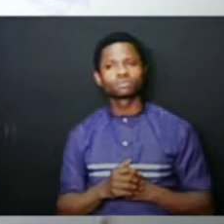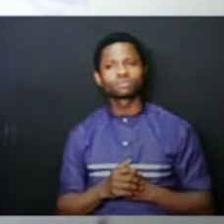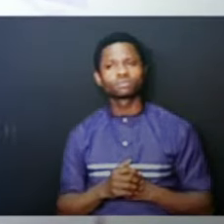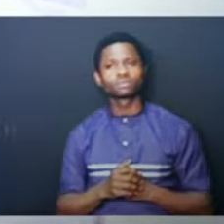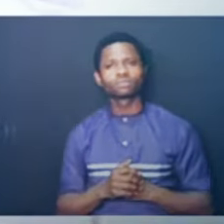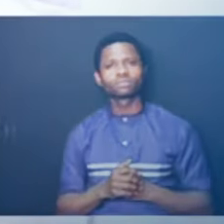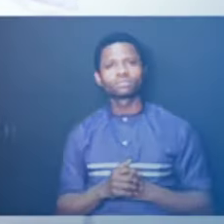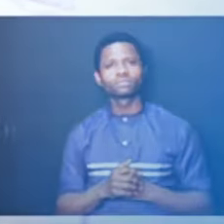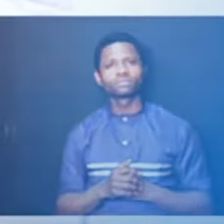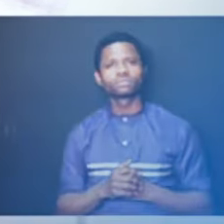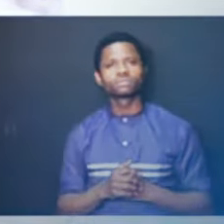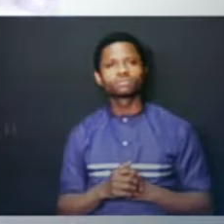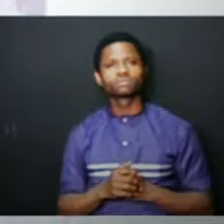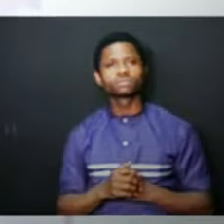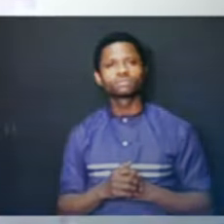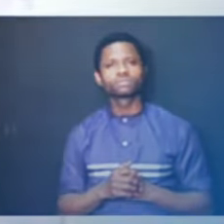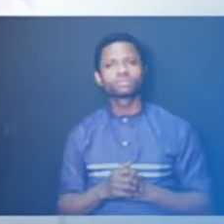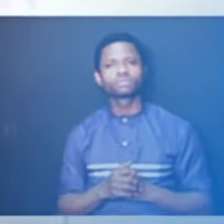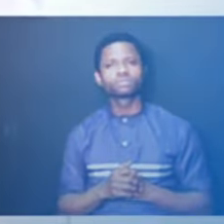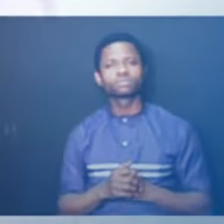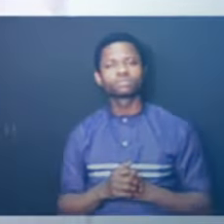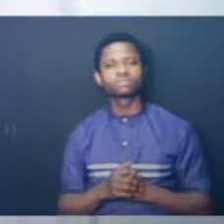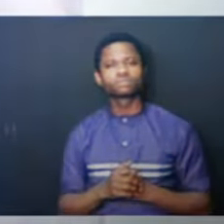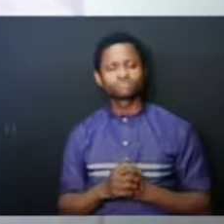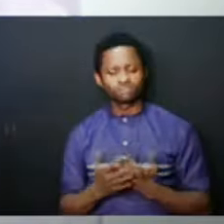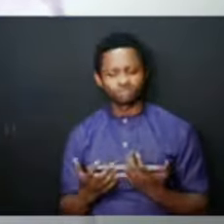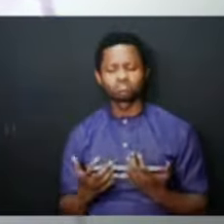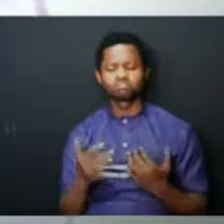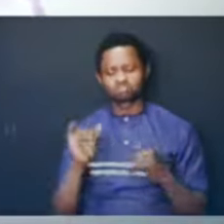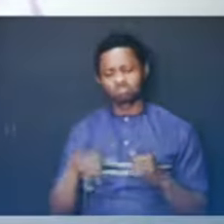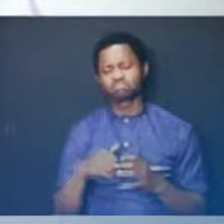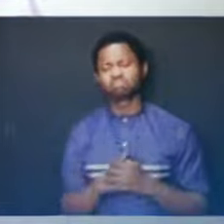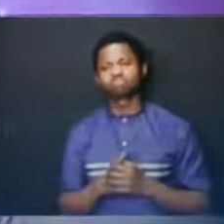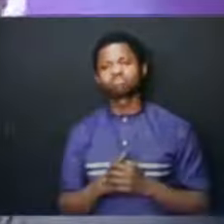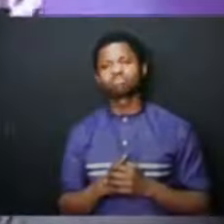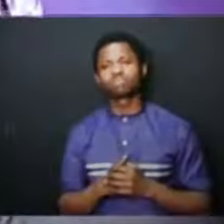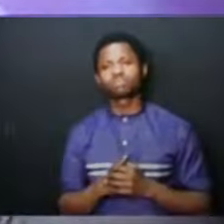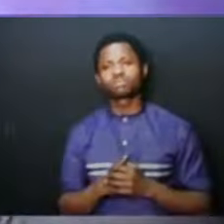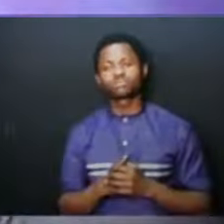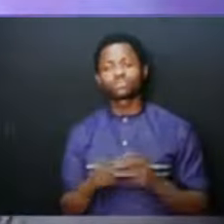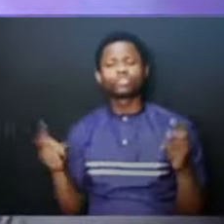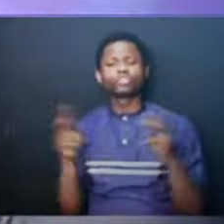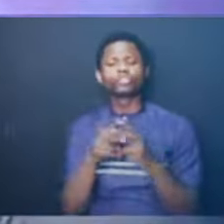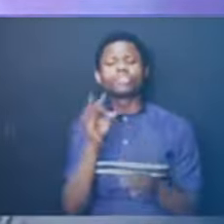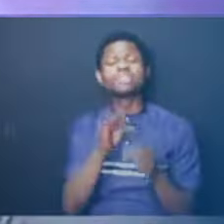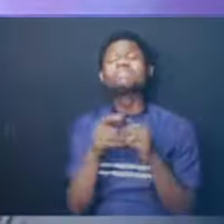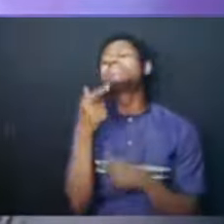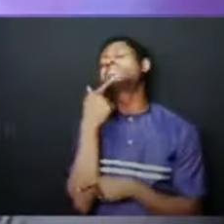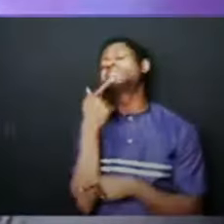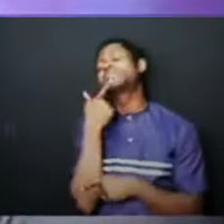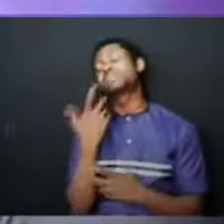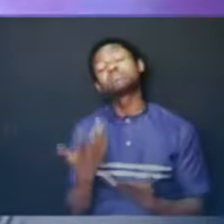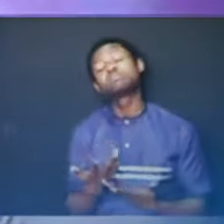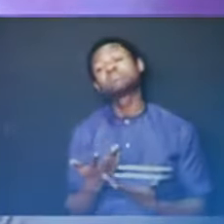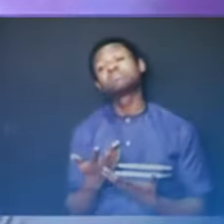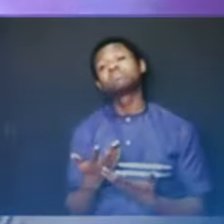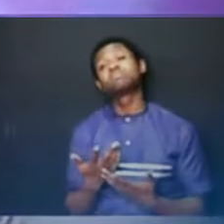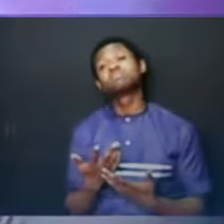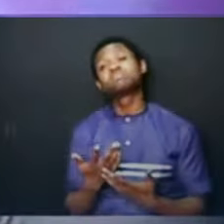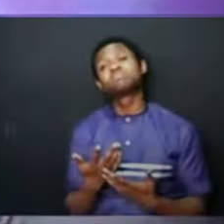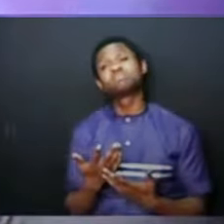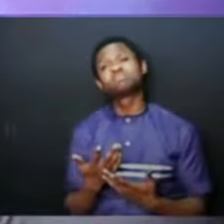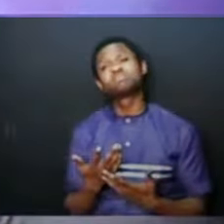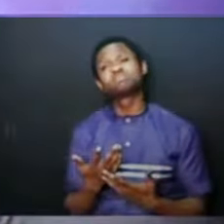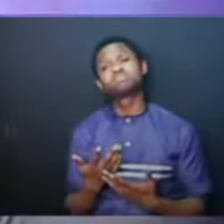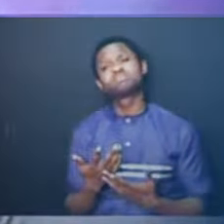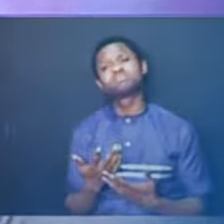na Obitia Onipa Cassidia in the Nayeti. So if you say, this is what can say, but